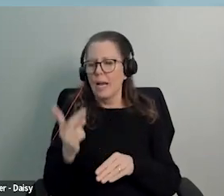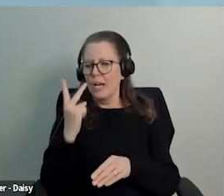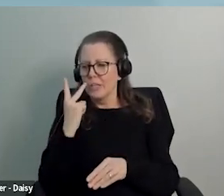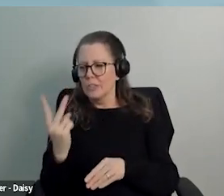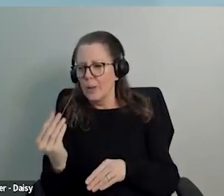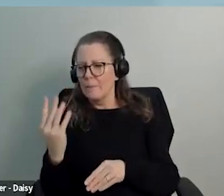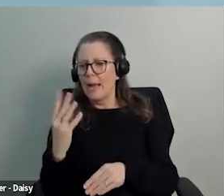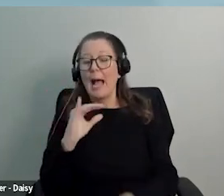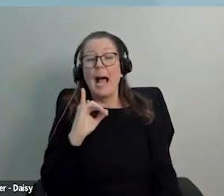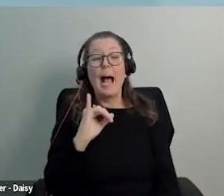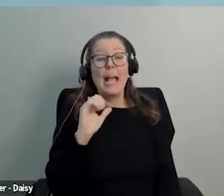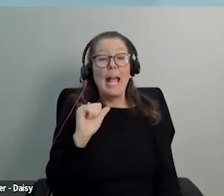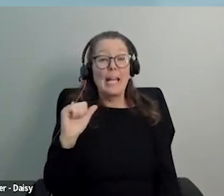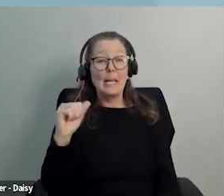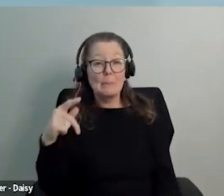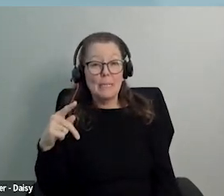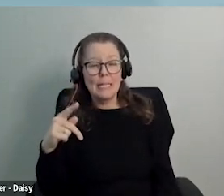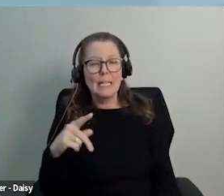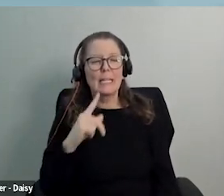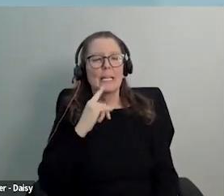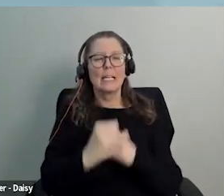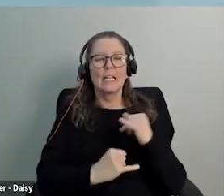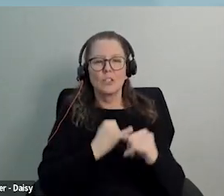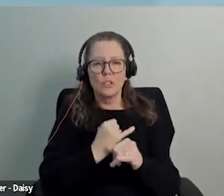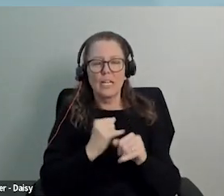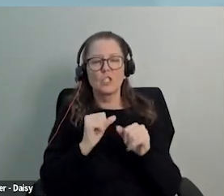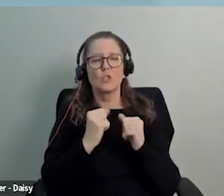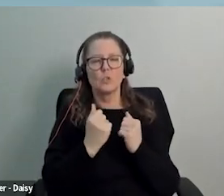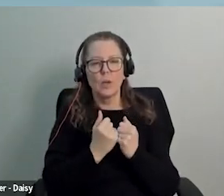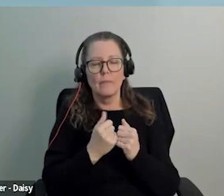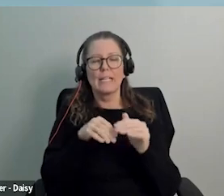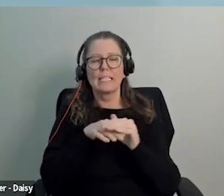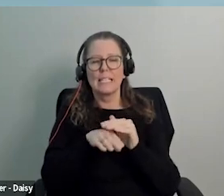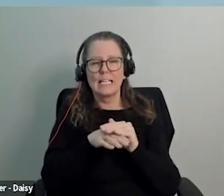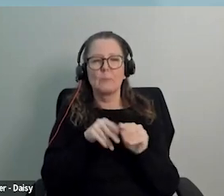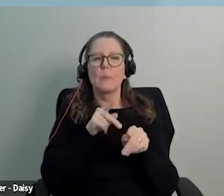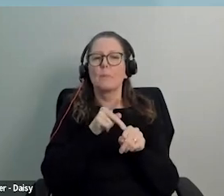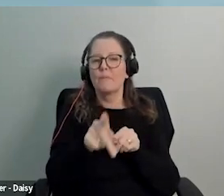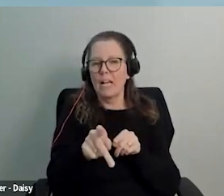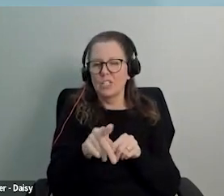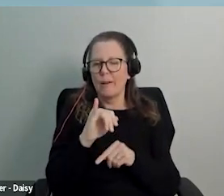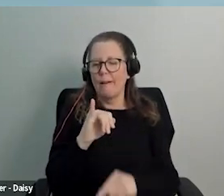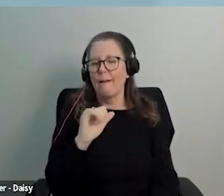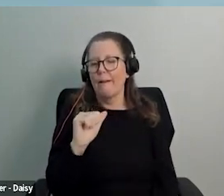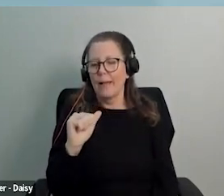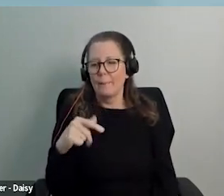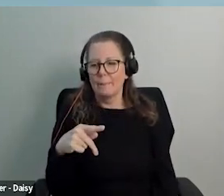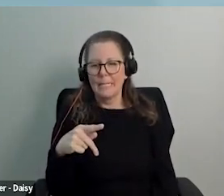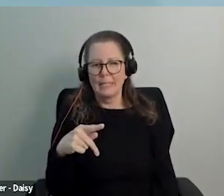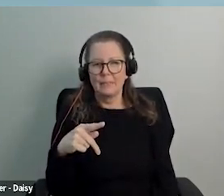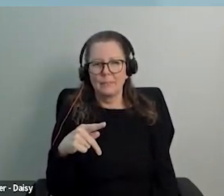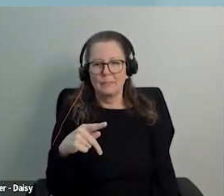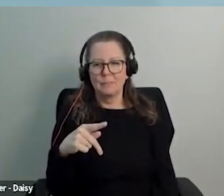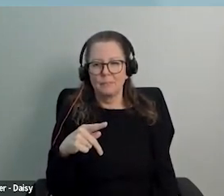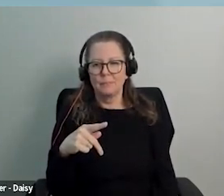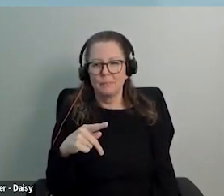quick. IAAP stands for International Association of Accessibility Professionals. And I gave that